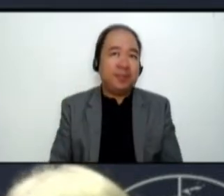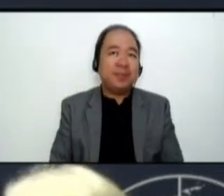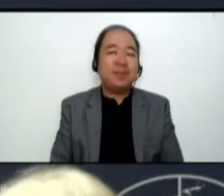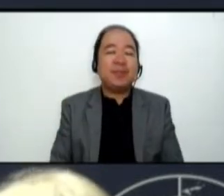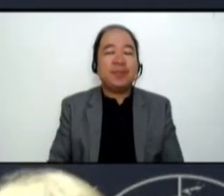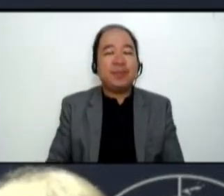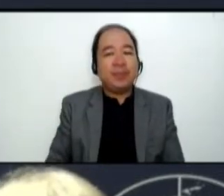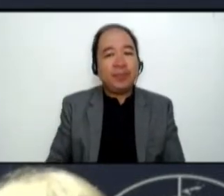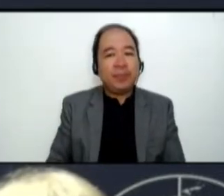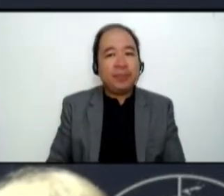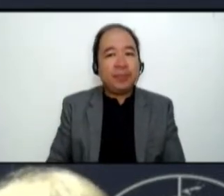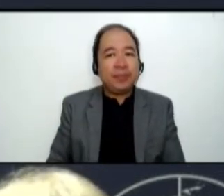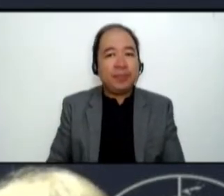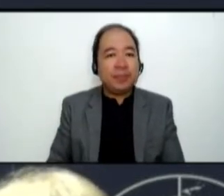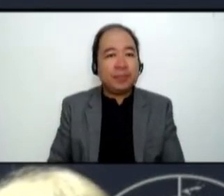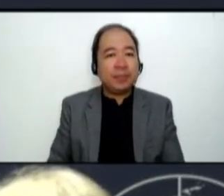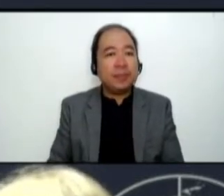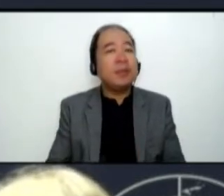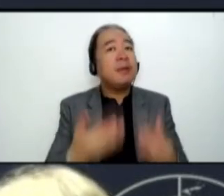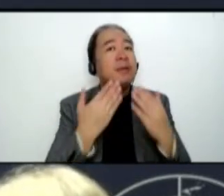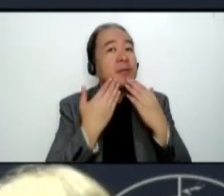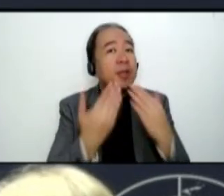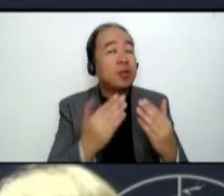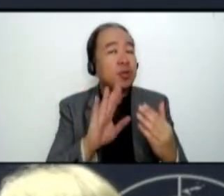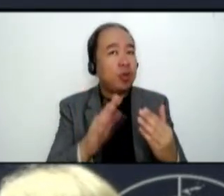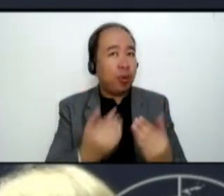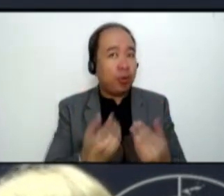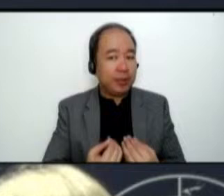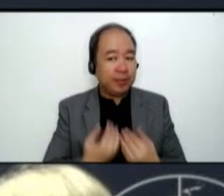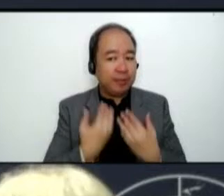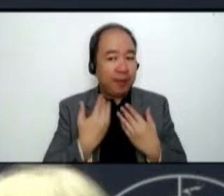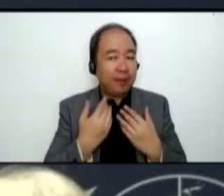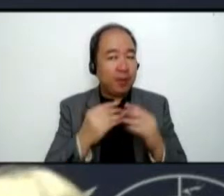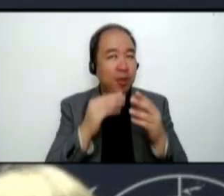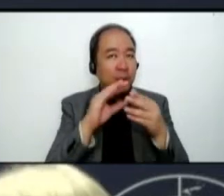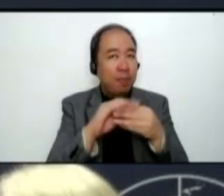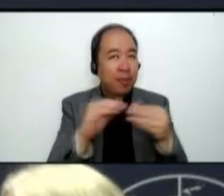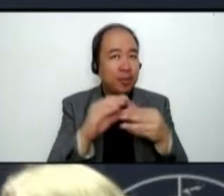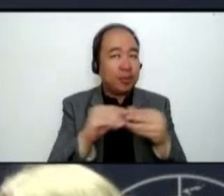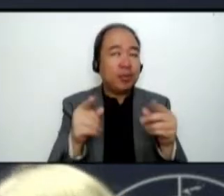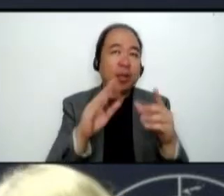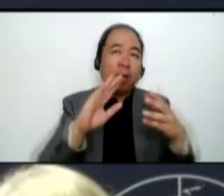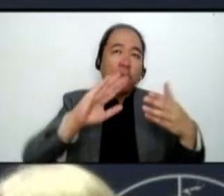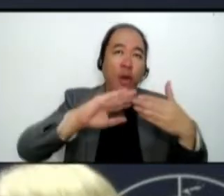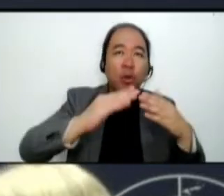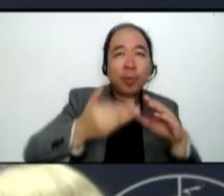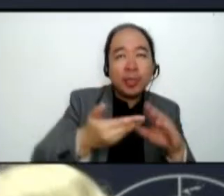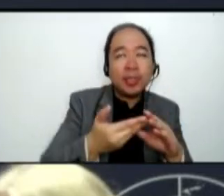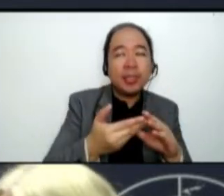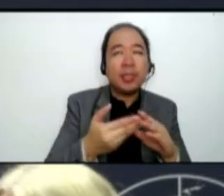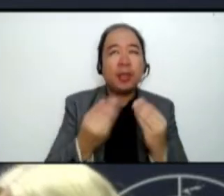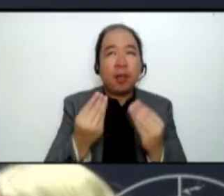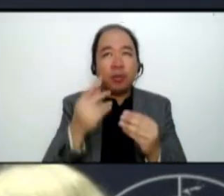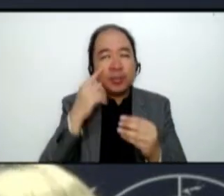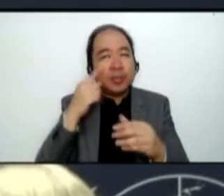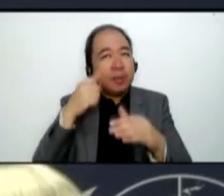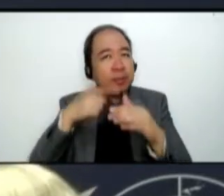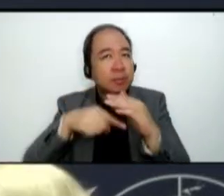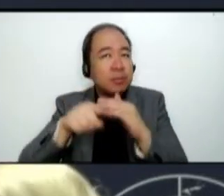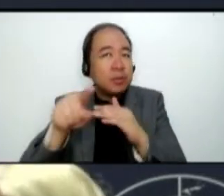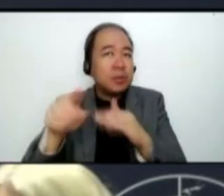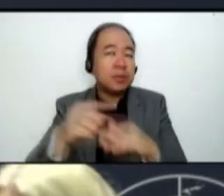Thank you very much for these inspiring words about connectivity and creating community and looking ahead. So